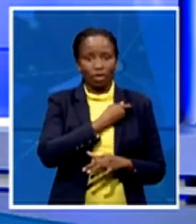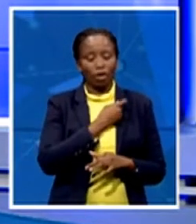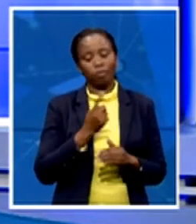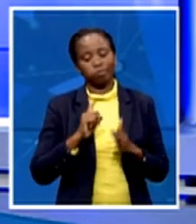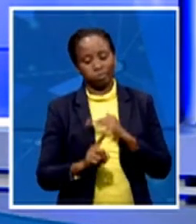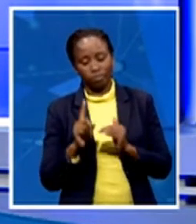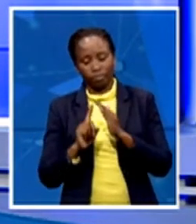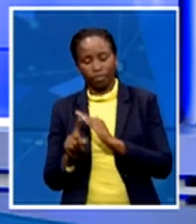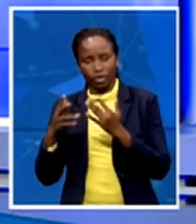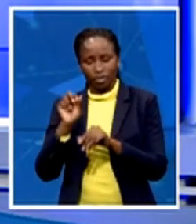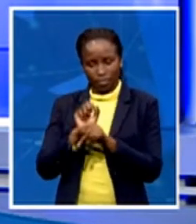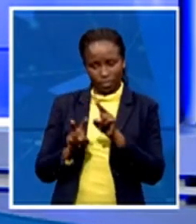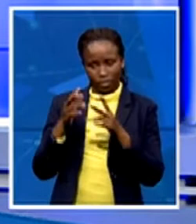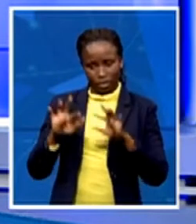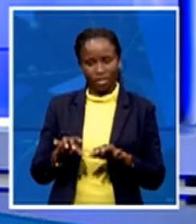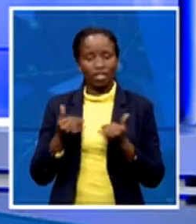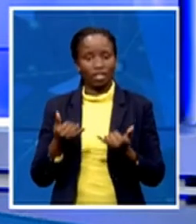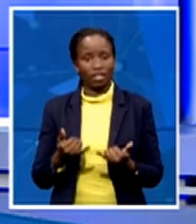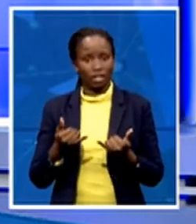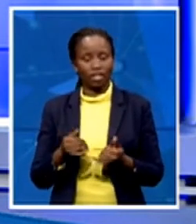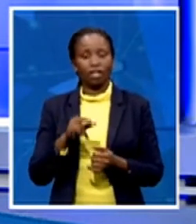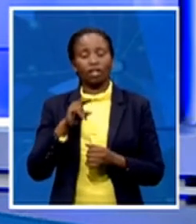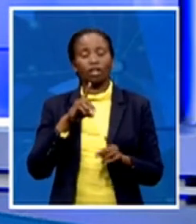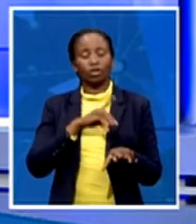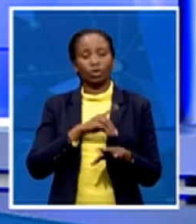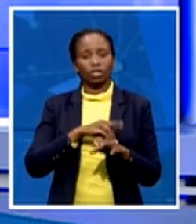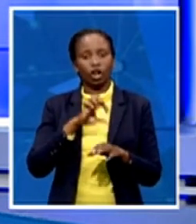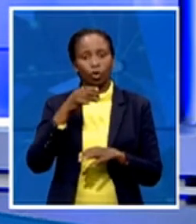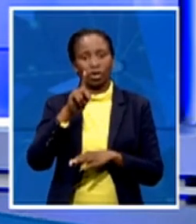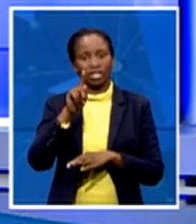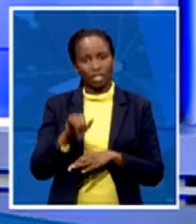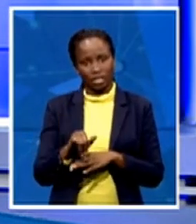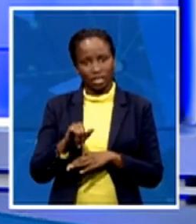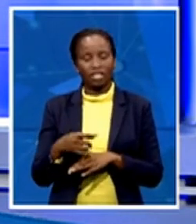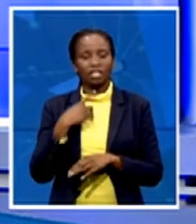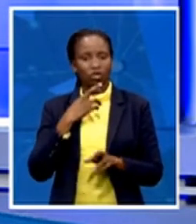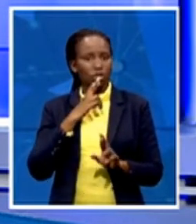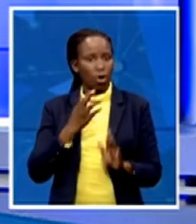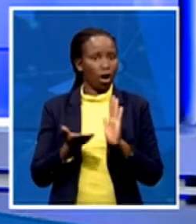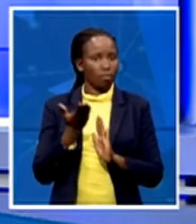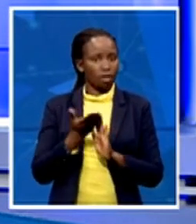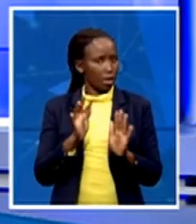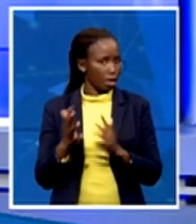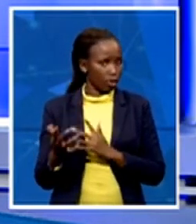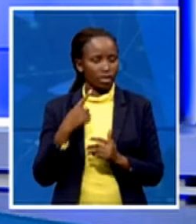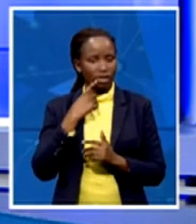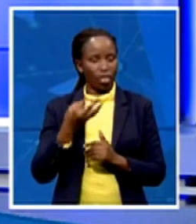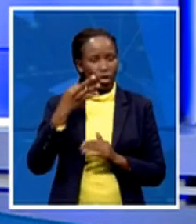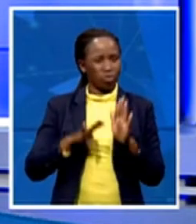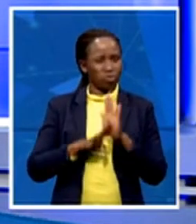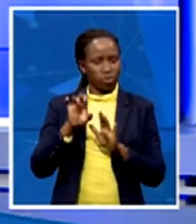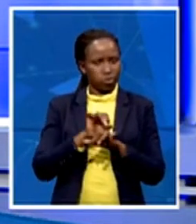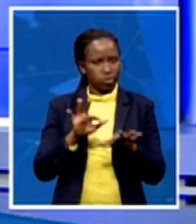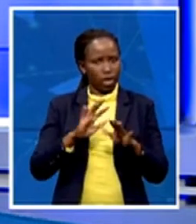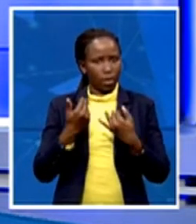Keith Cloete, giving surveillance and response updates, saying the third wave and implementation updates, also giving those,